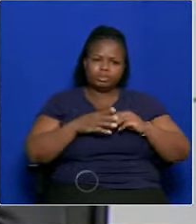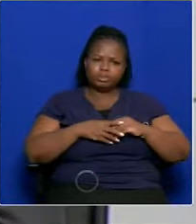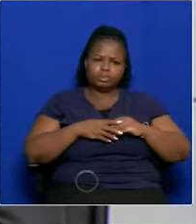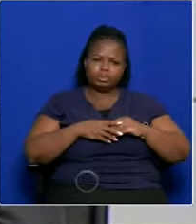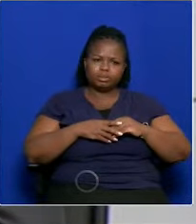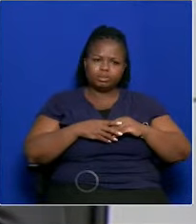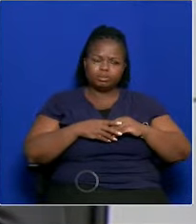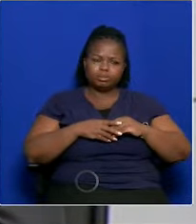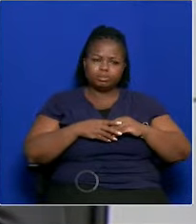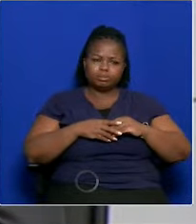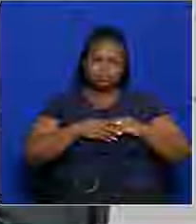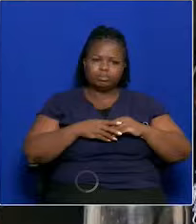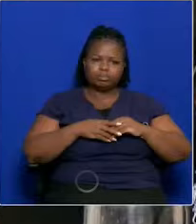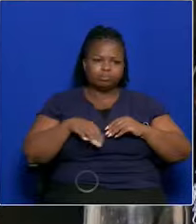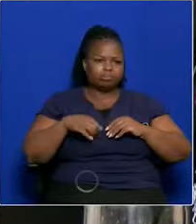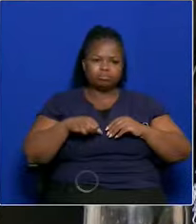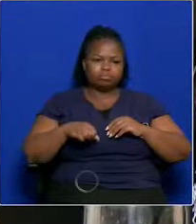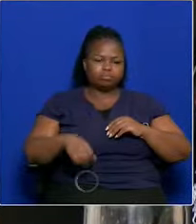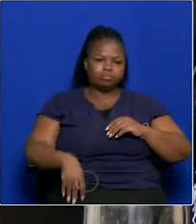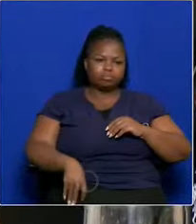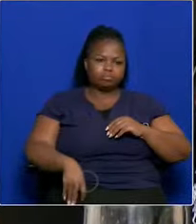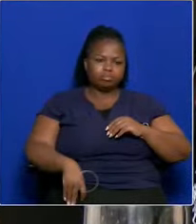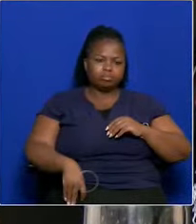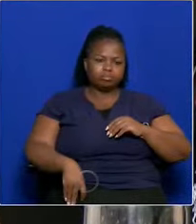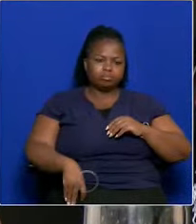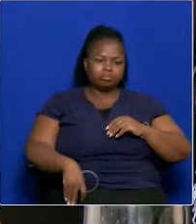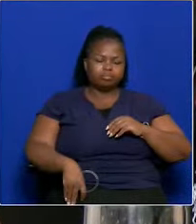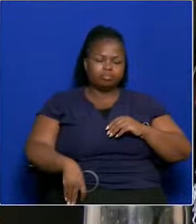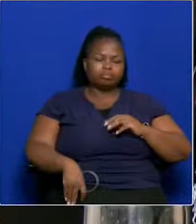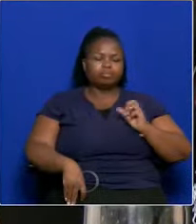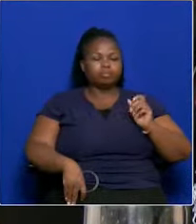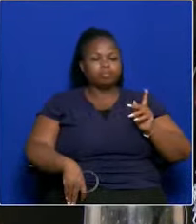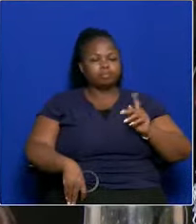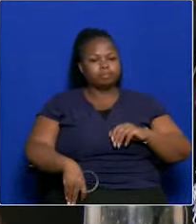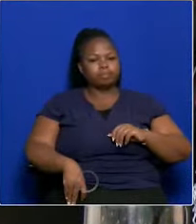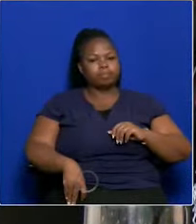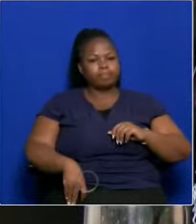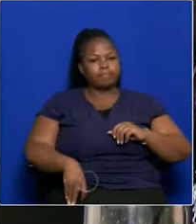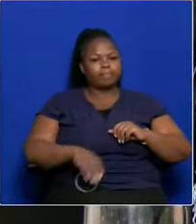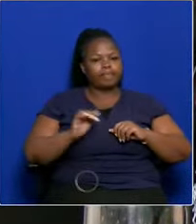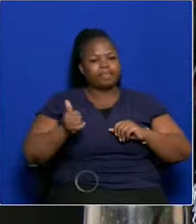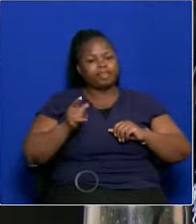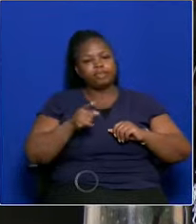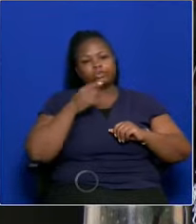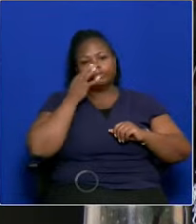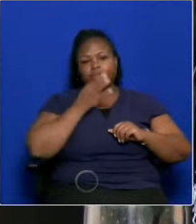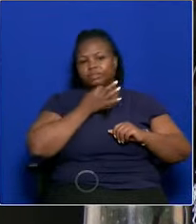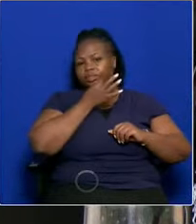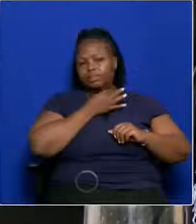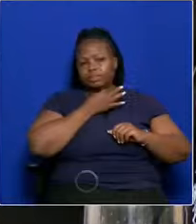No. All right. And then you say that in